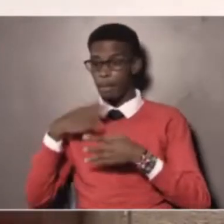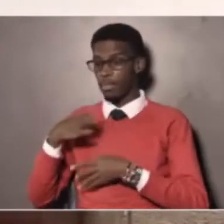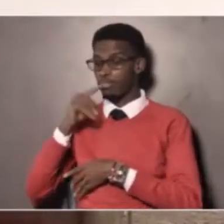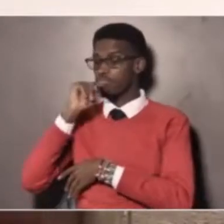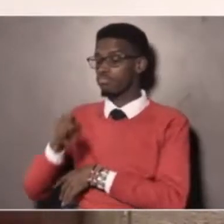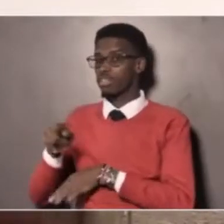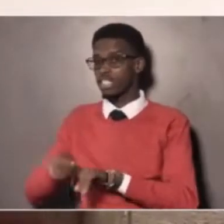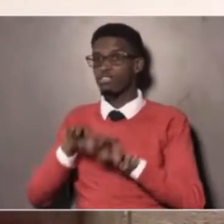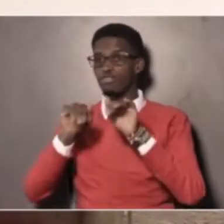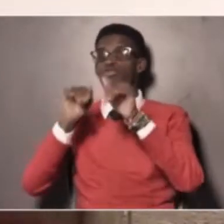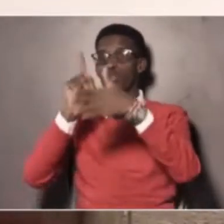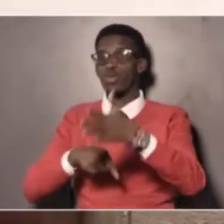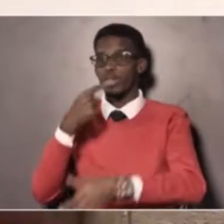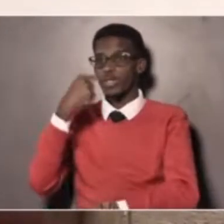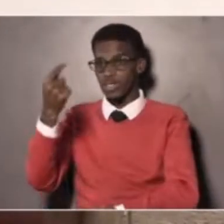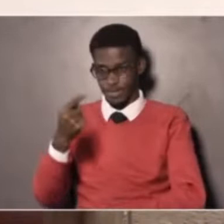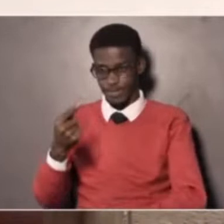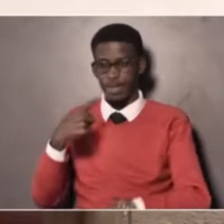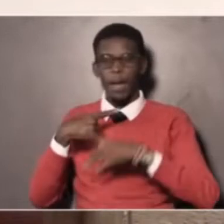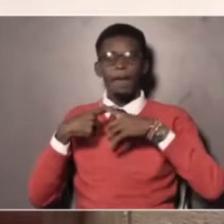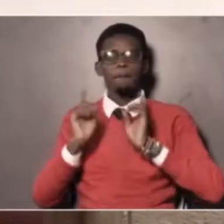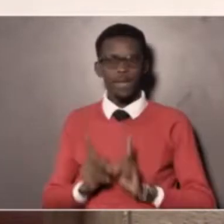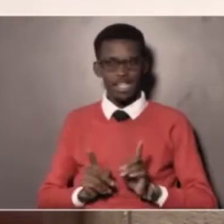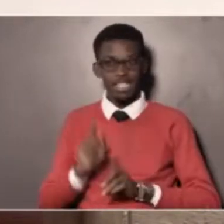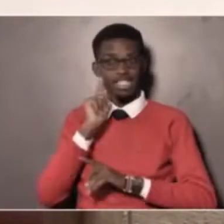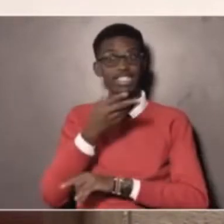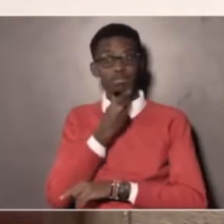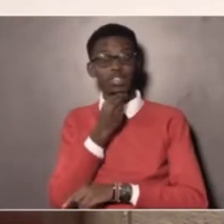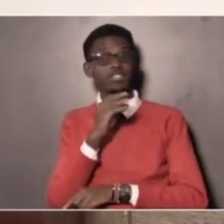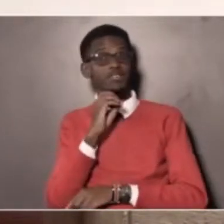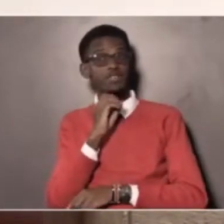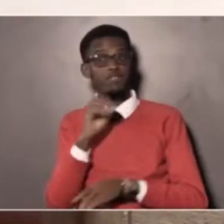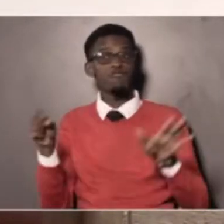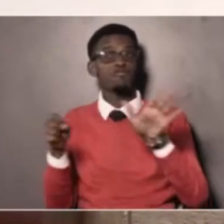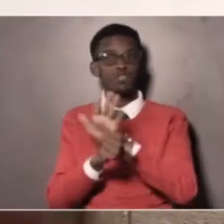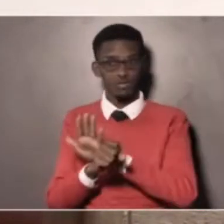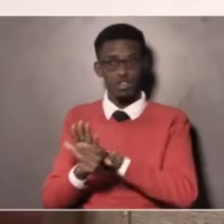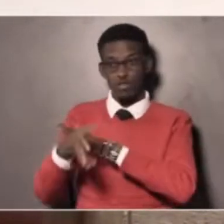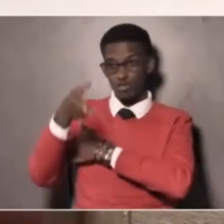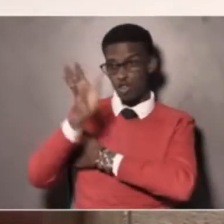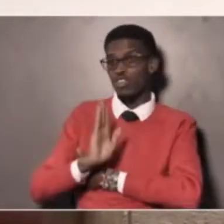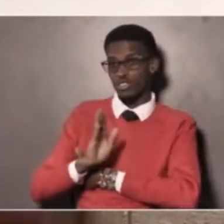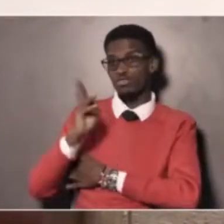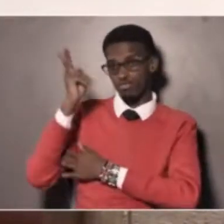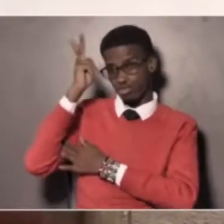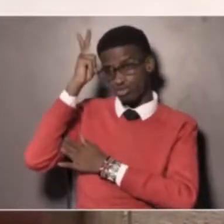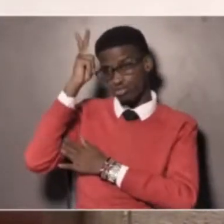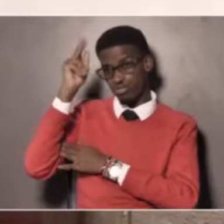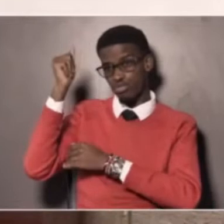suggesting. But Stephen was full of God's wisdom and he did not